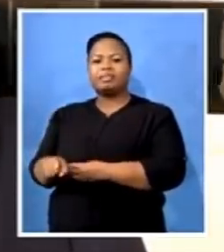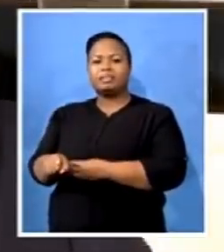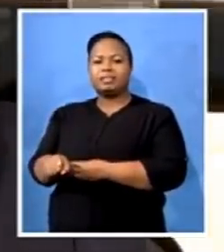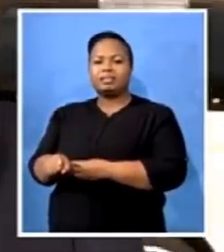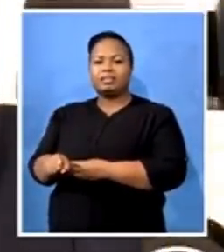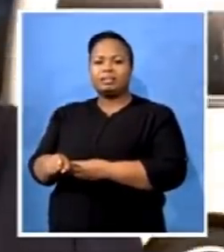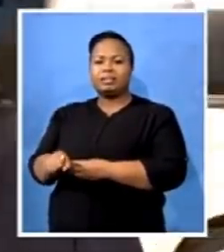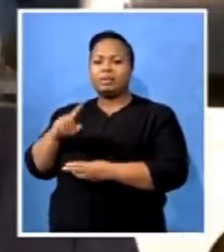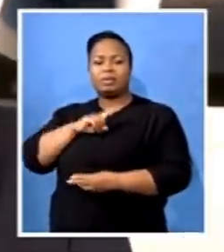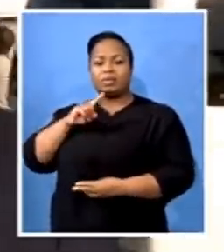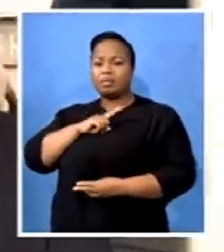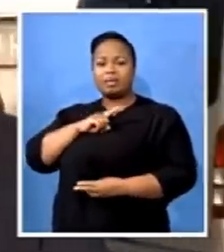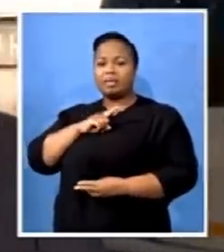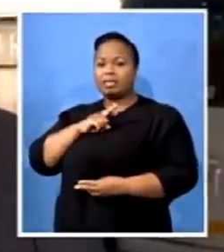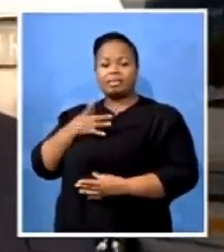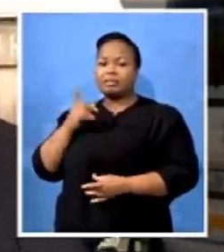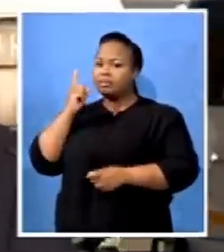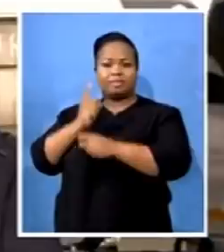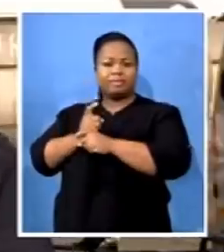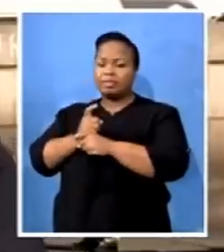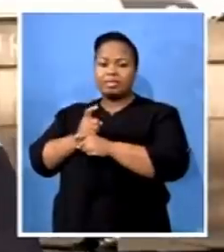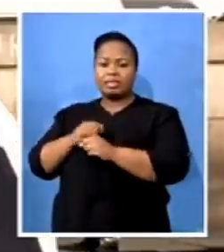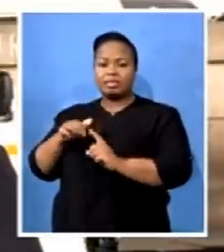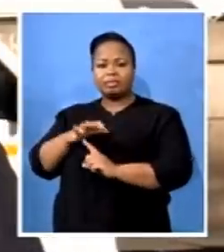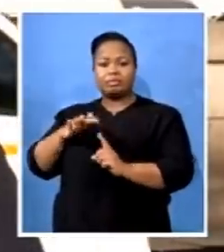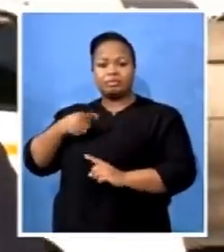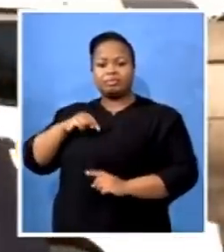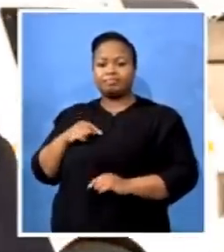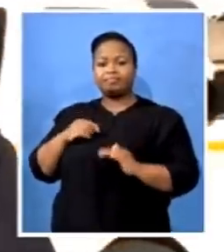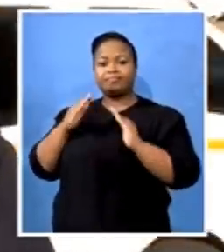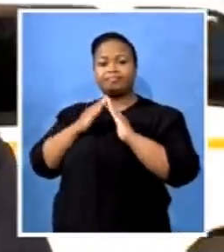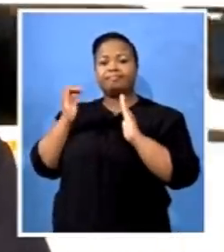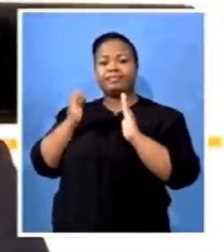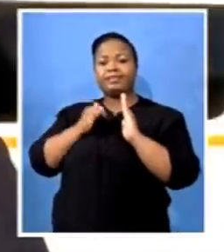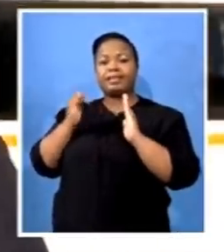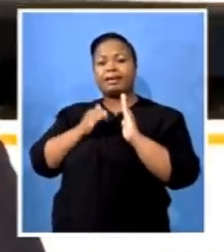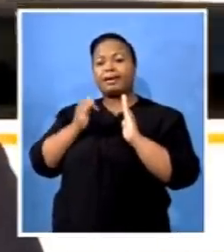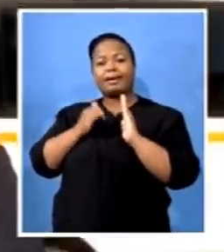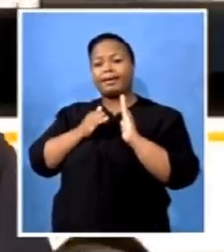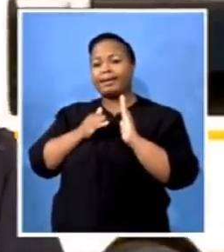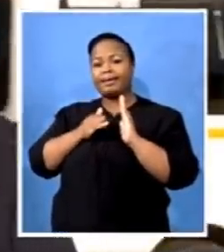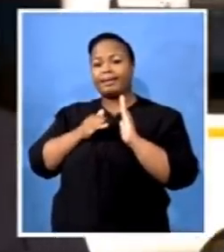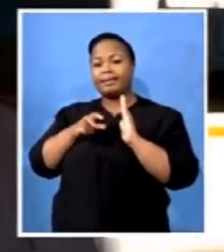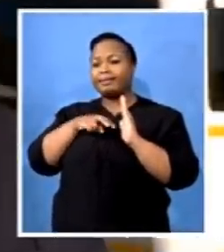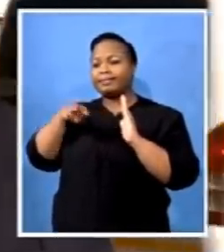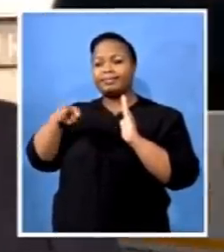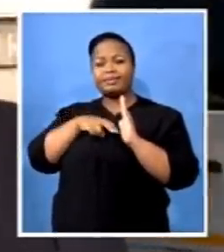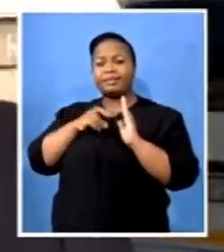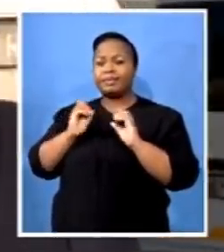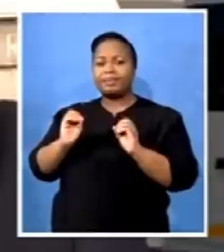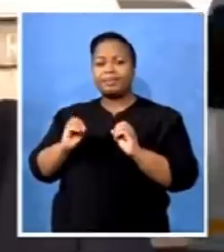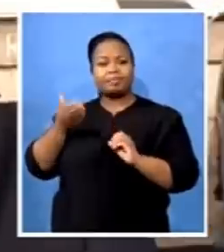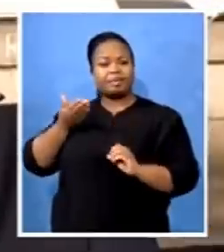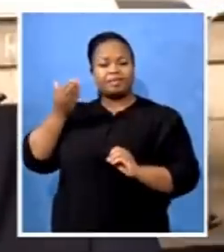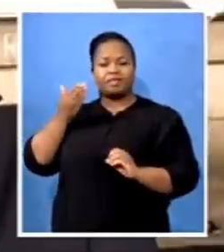tough. We had to stay at home, not going to work. But now, as